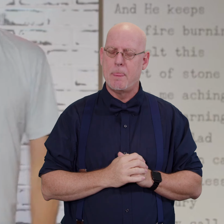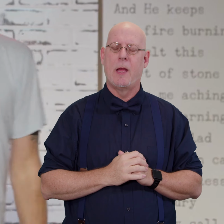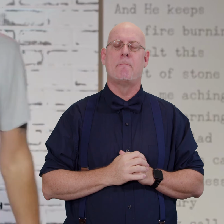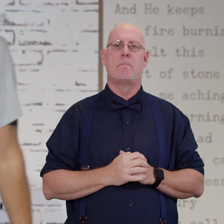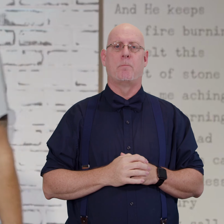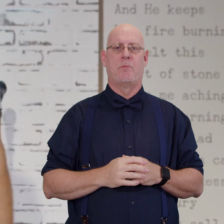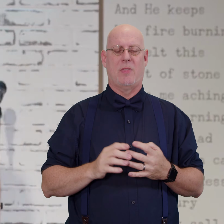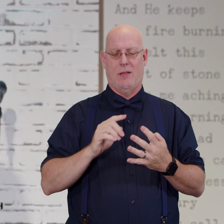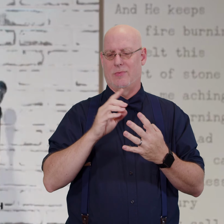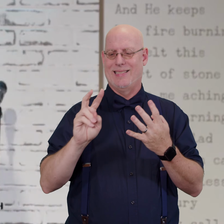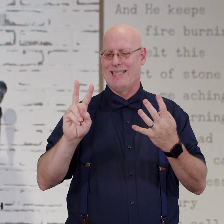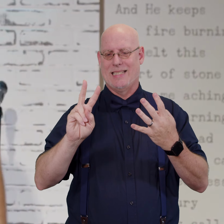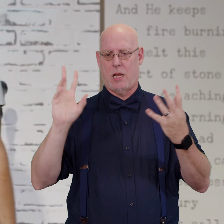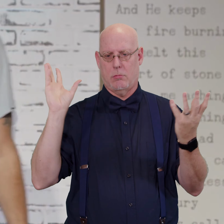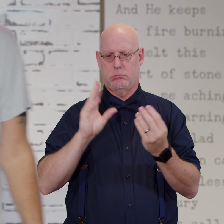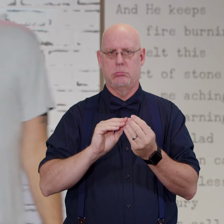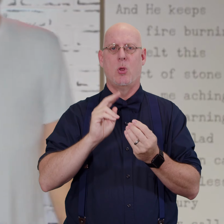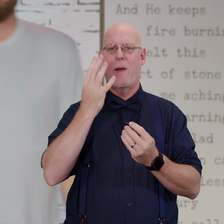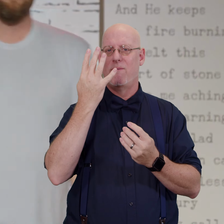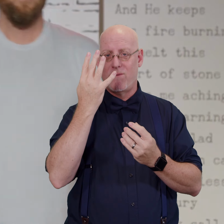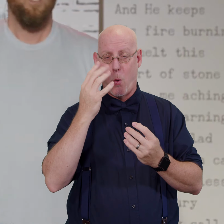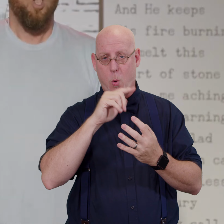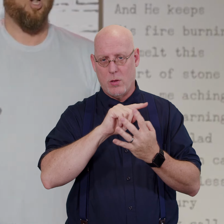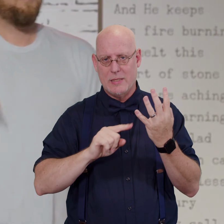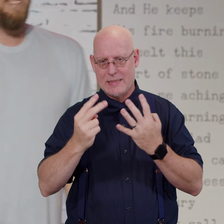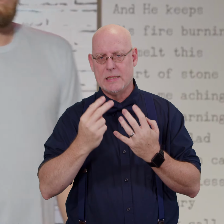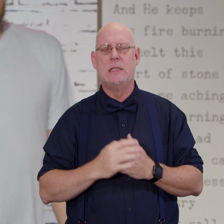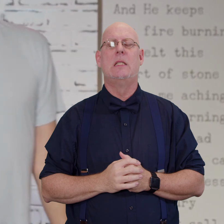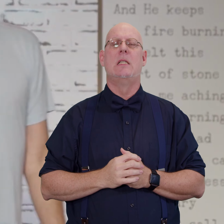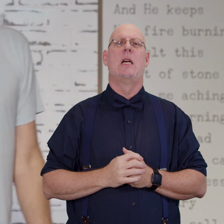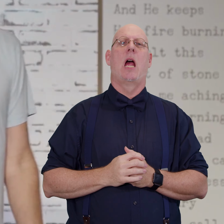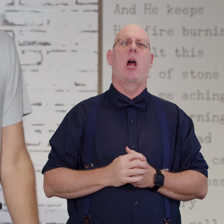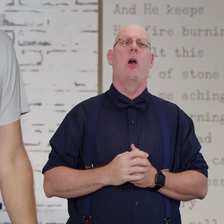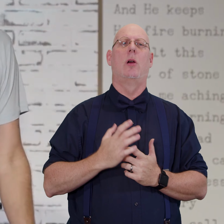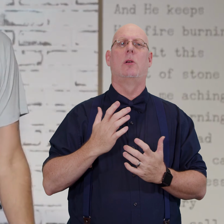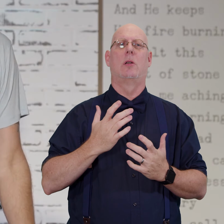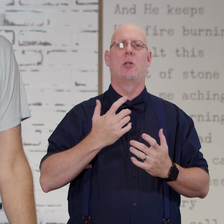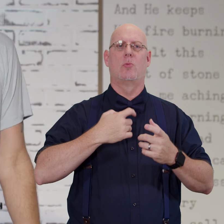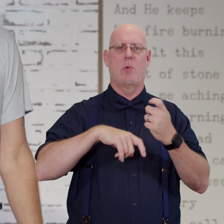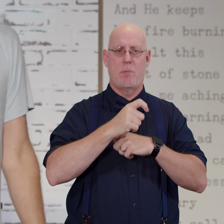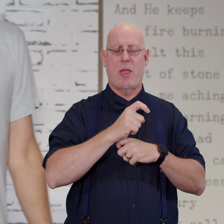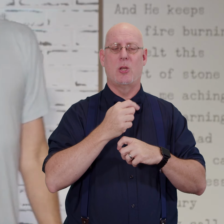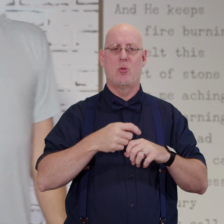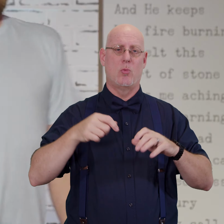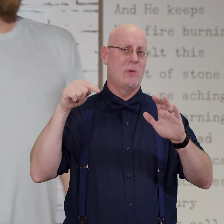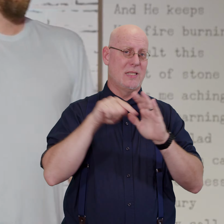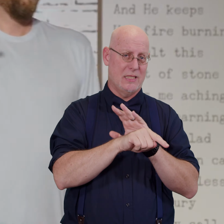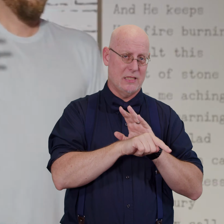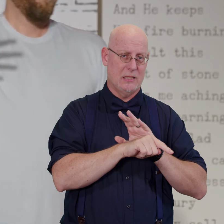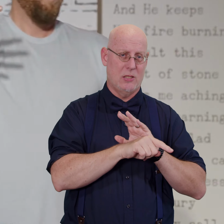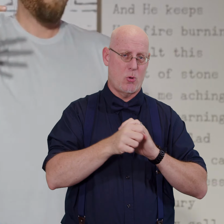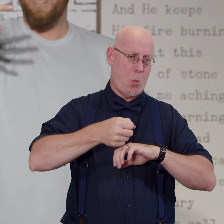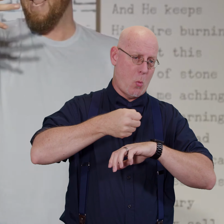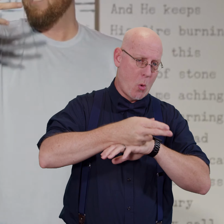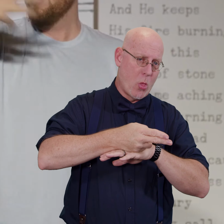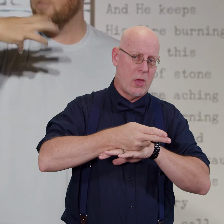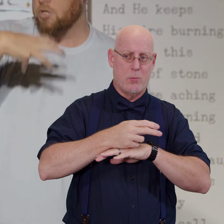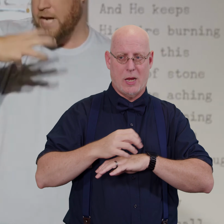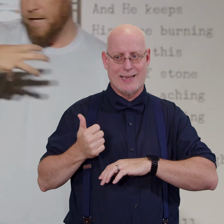And 4 of those 6 kings in the 2 kingdoms are dethroned by way of execution and overthrown